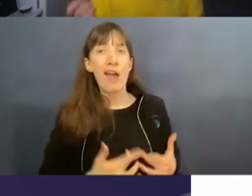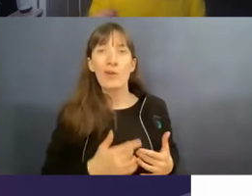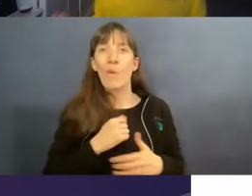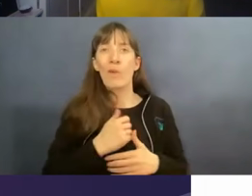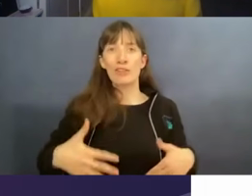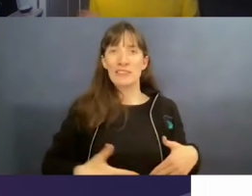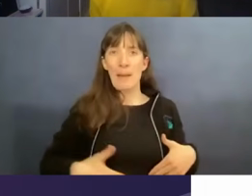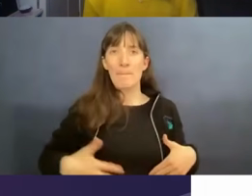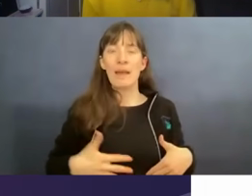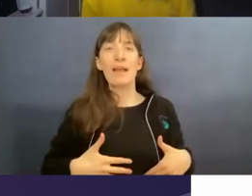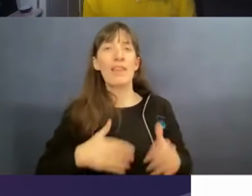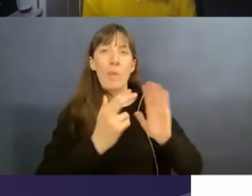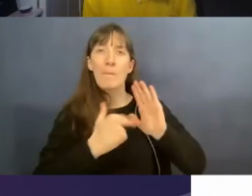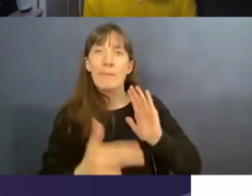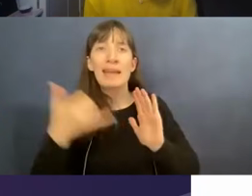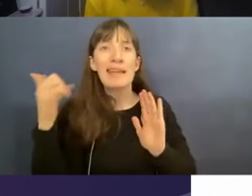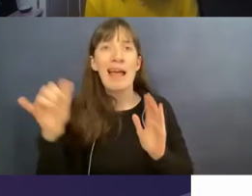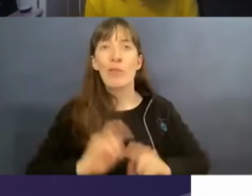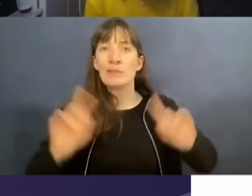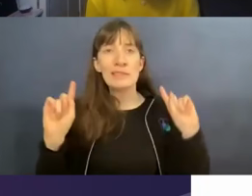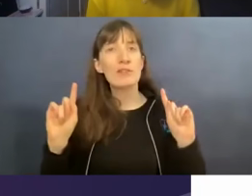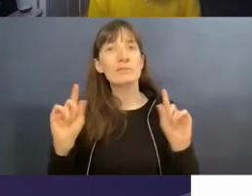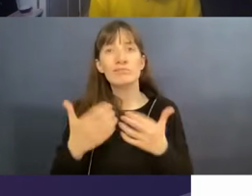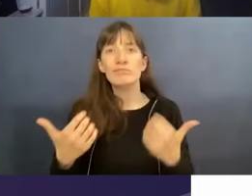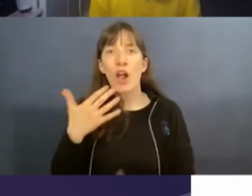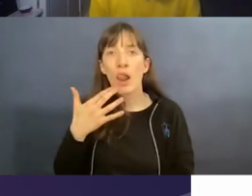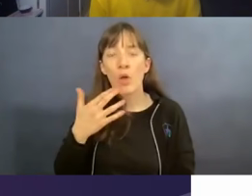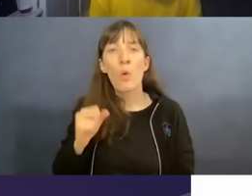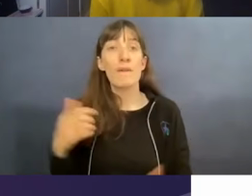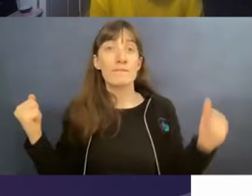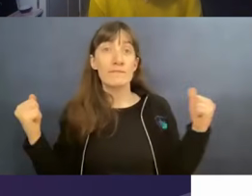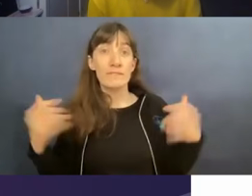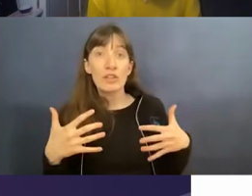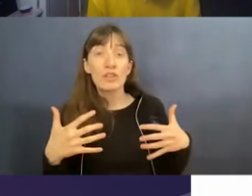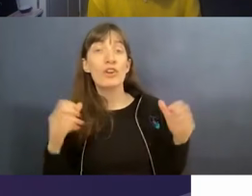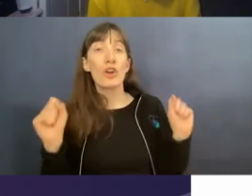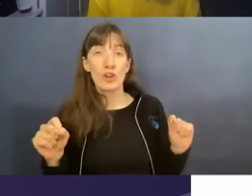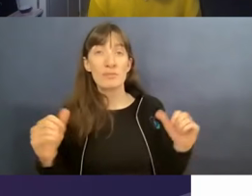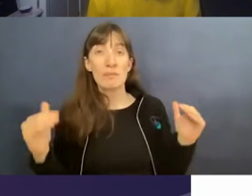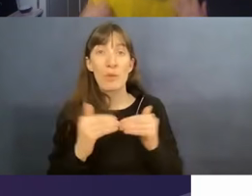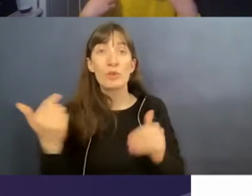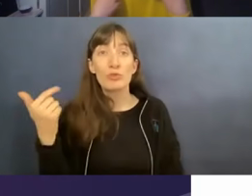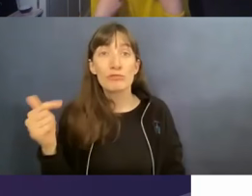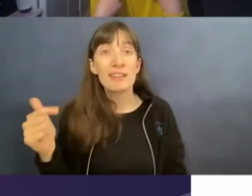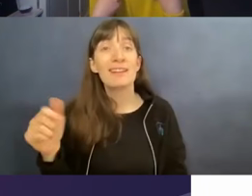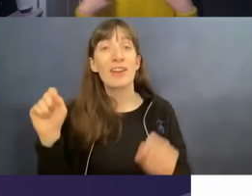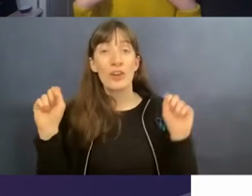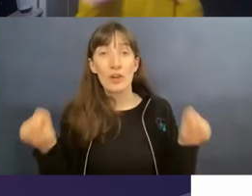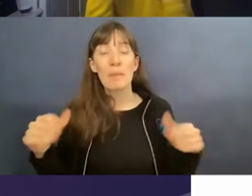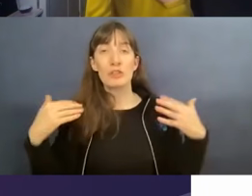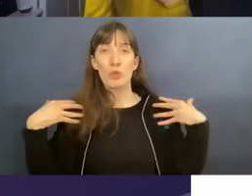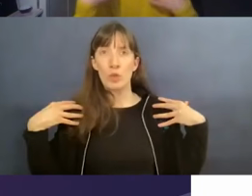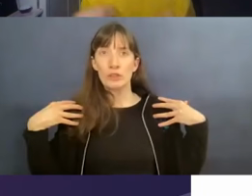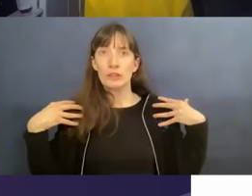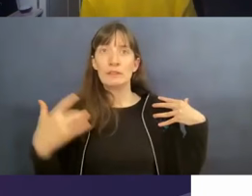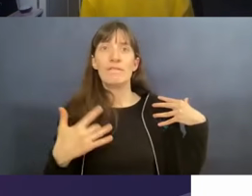paint that as yellow. And fear, maybe they paint that as green, and they put it on like in their shoulders, because maybe